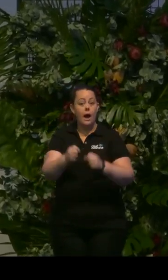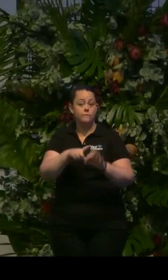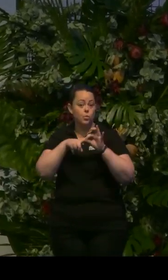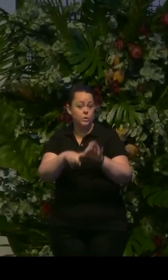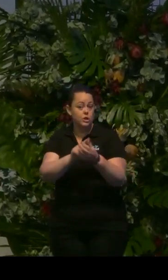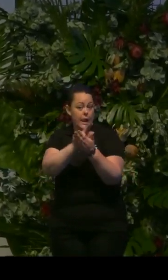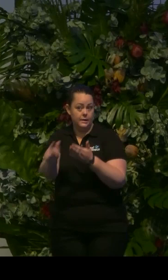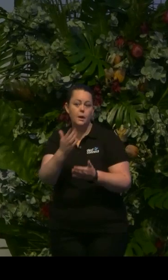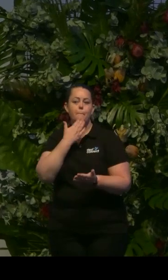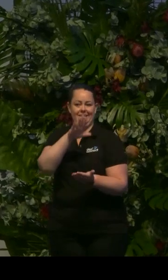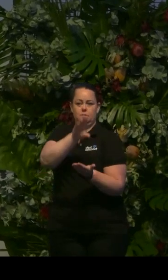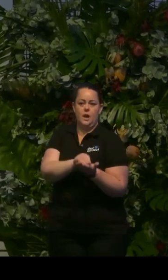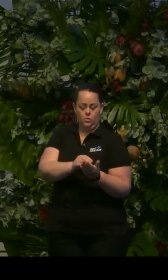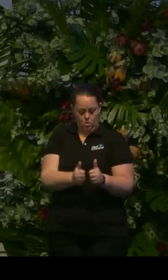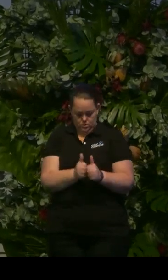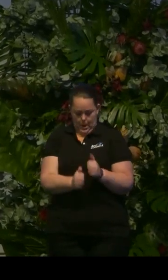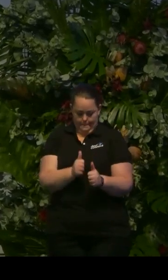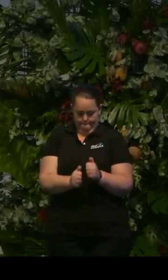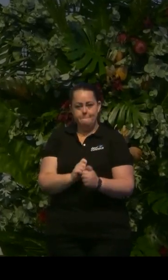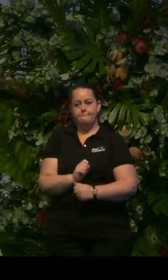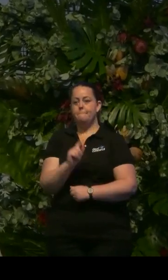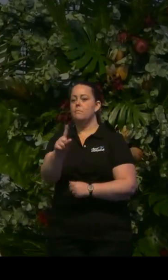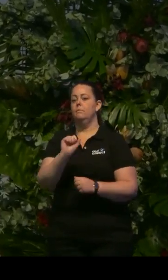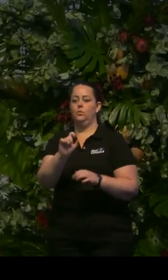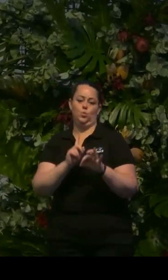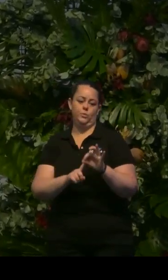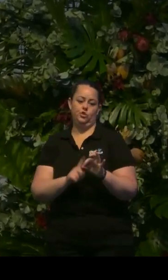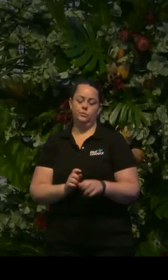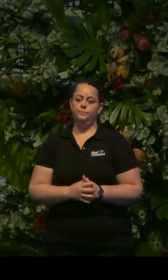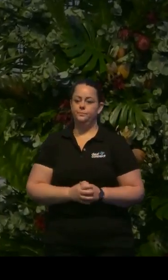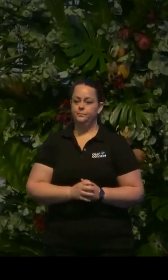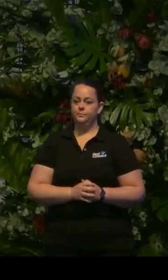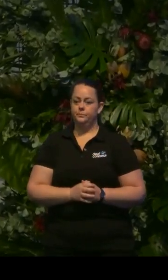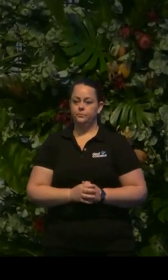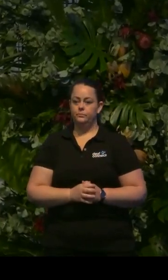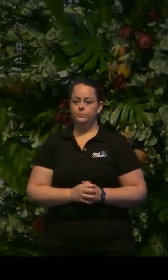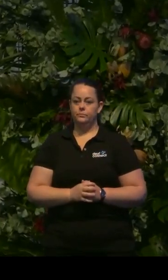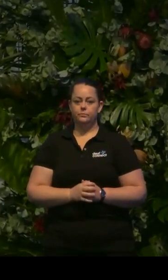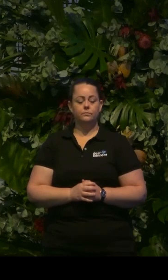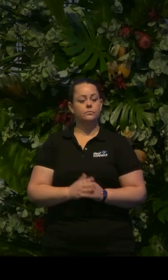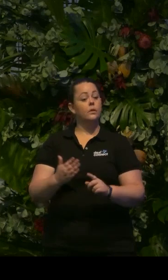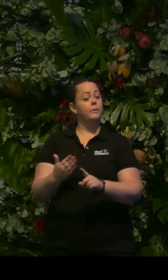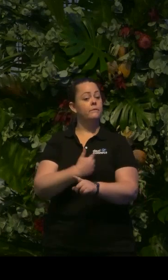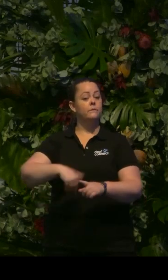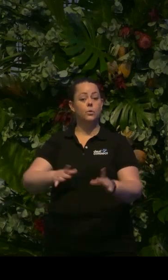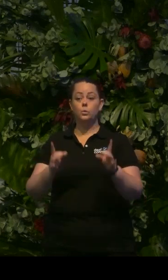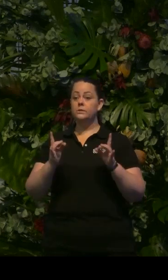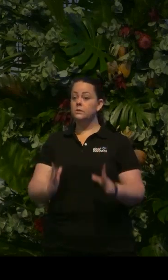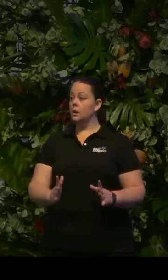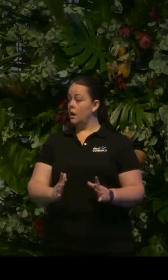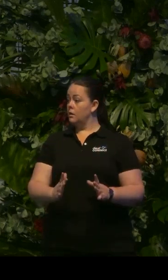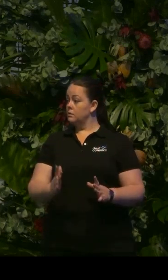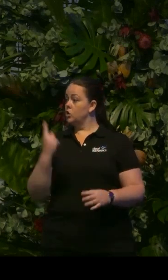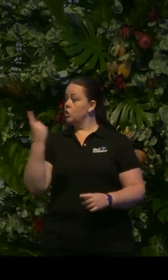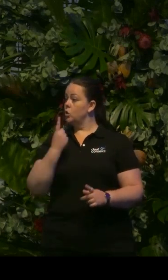app. Before we kick off, I wanted to, for those of you who are at the